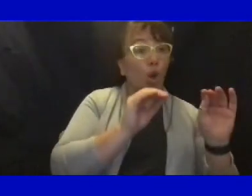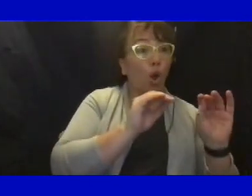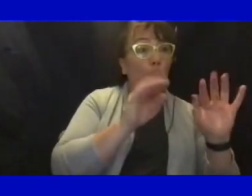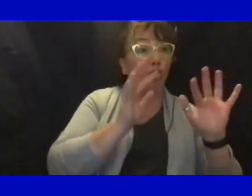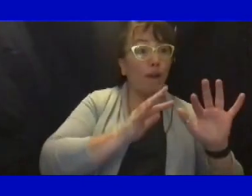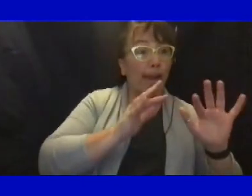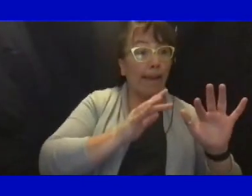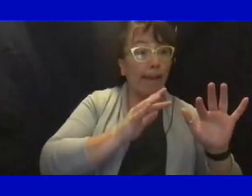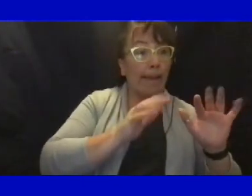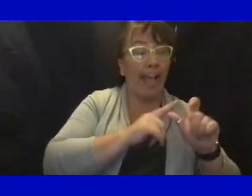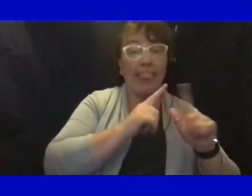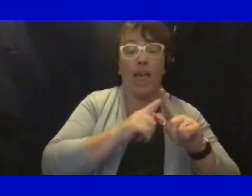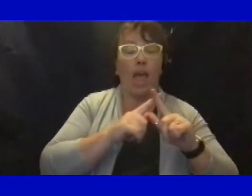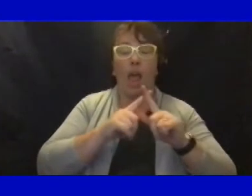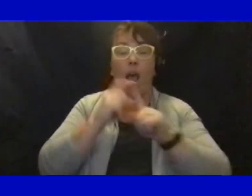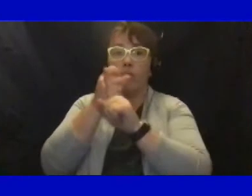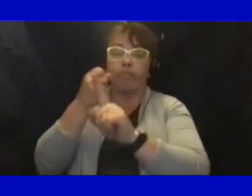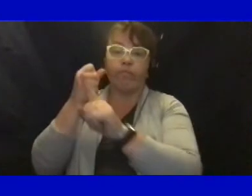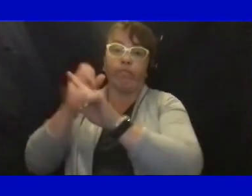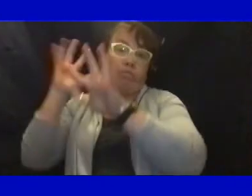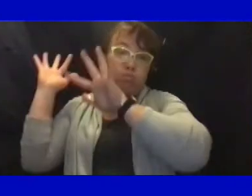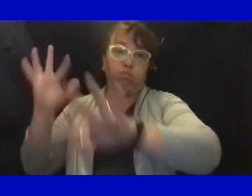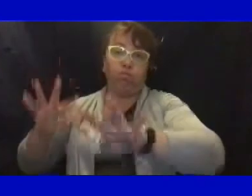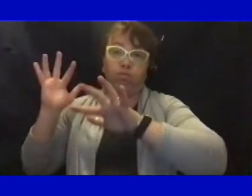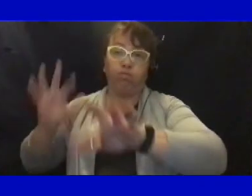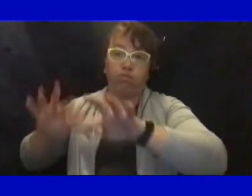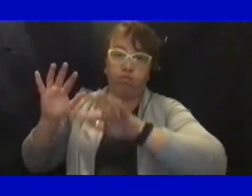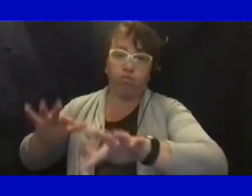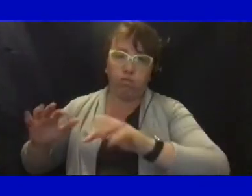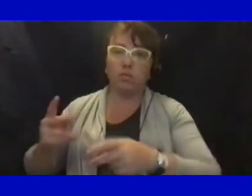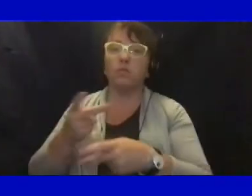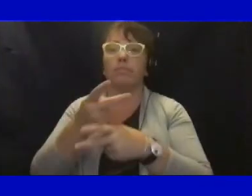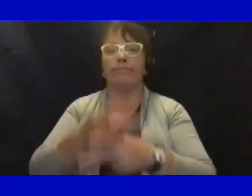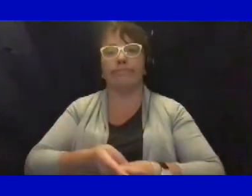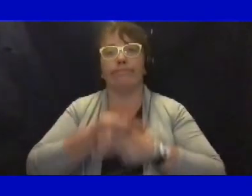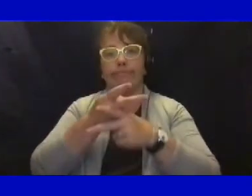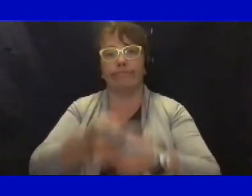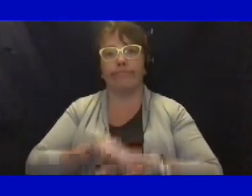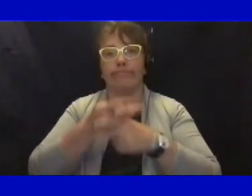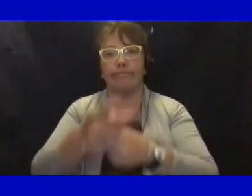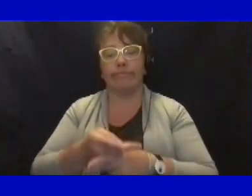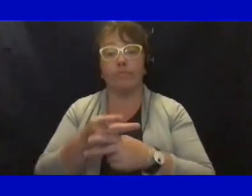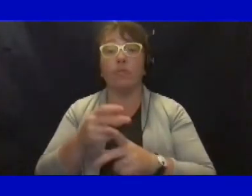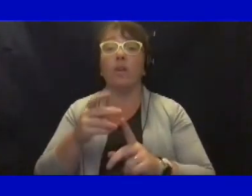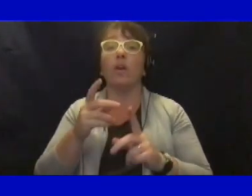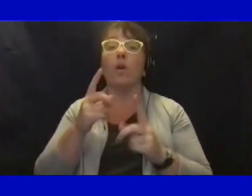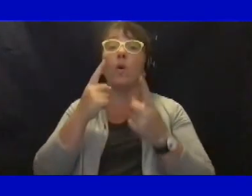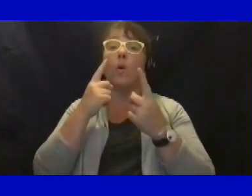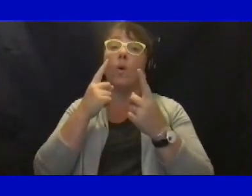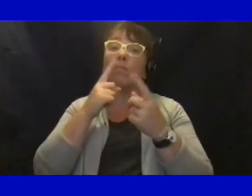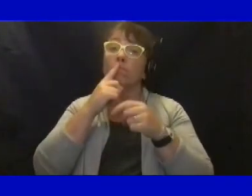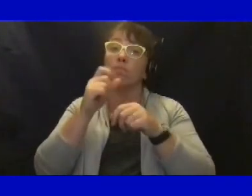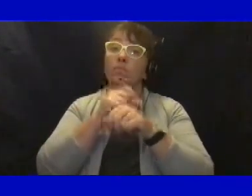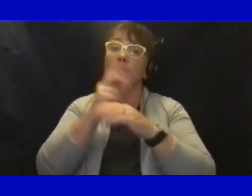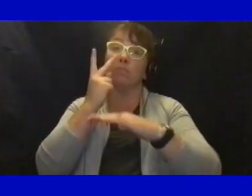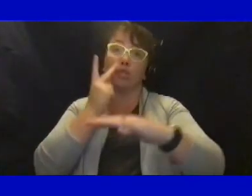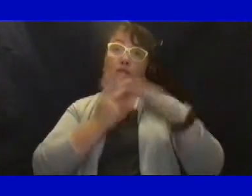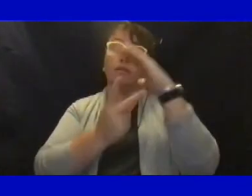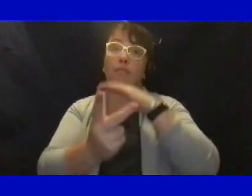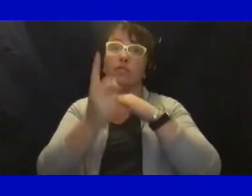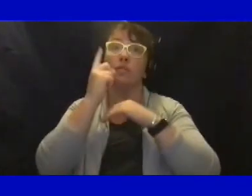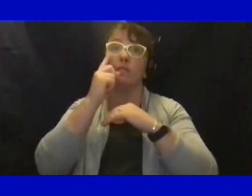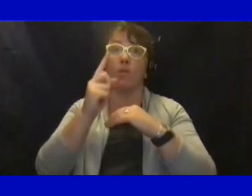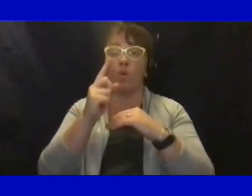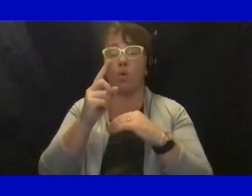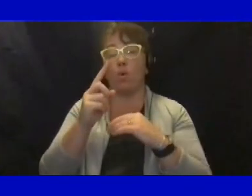when it comes to La Nina. So the official outlook coming up for the winter, and then I'll have some takeaway message at the end of the